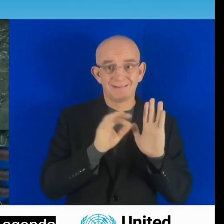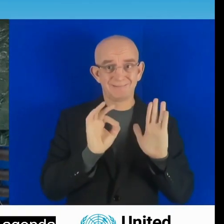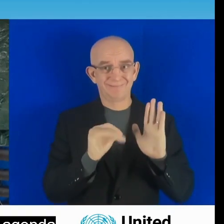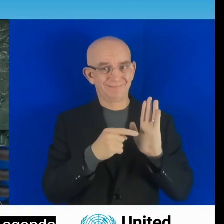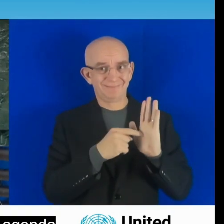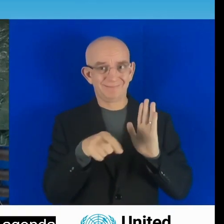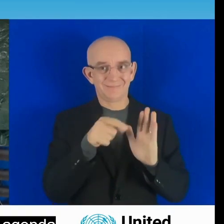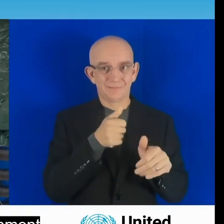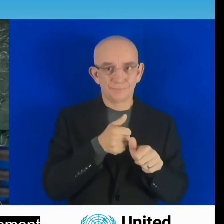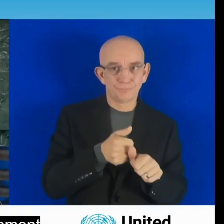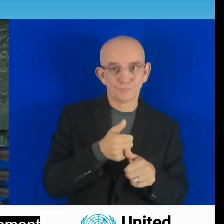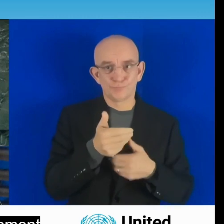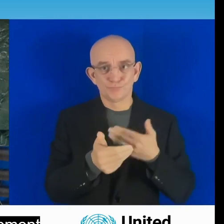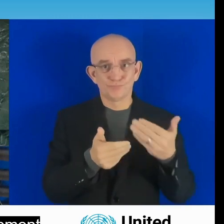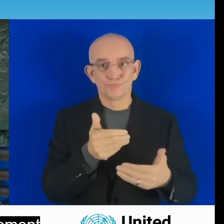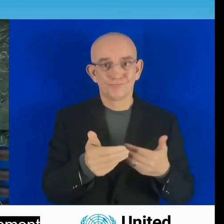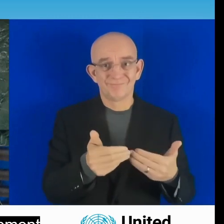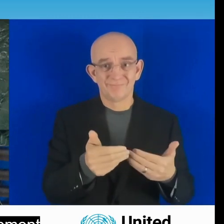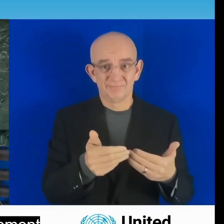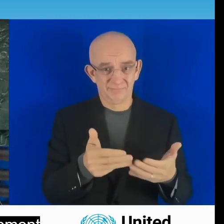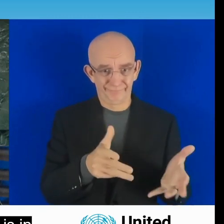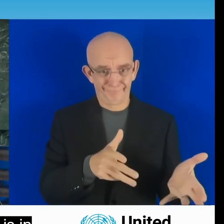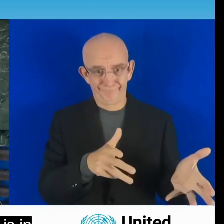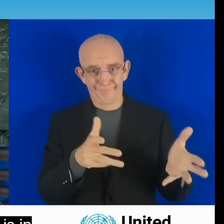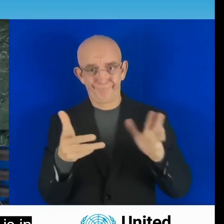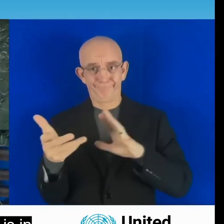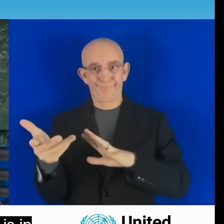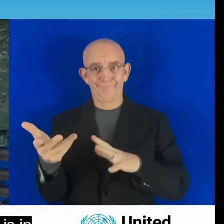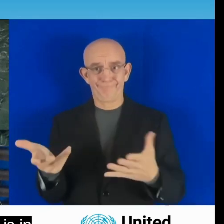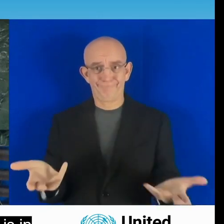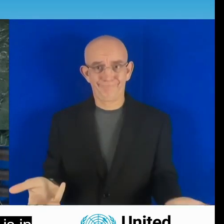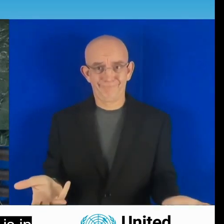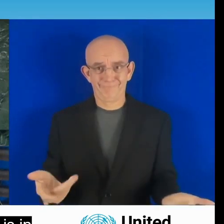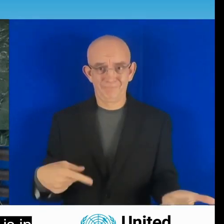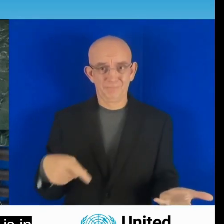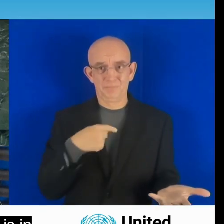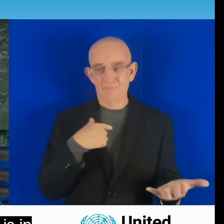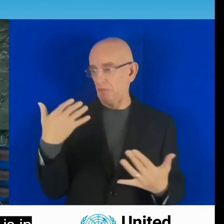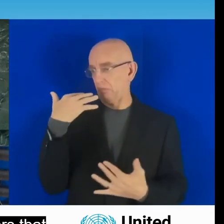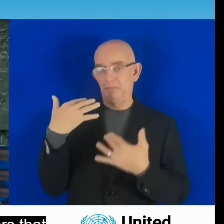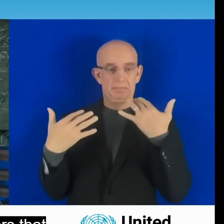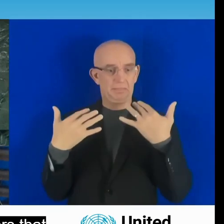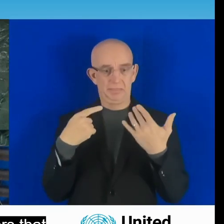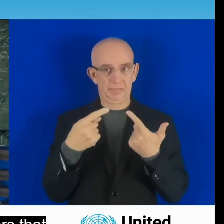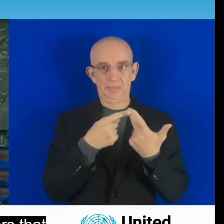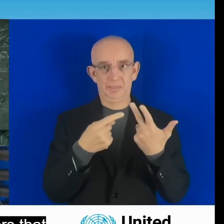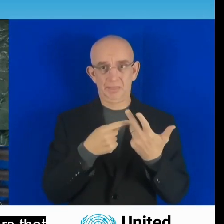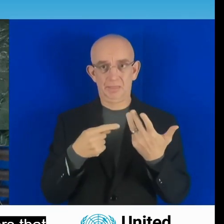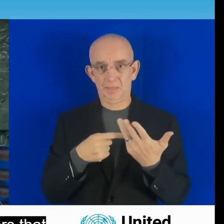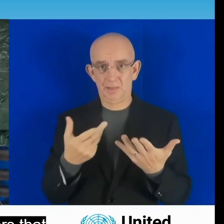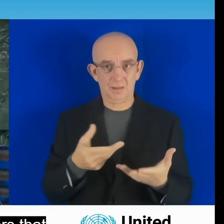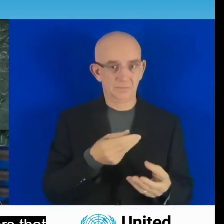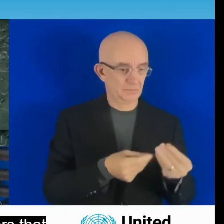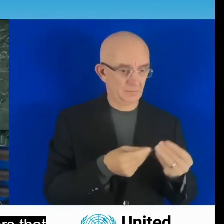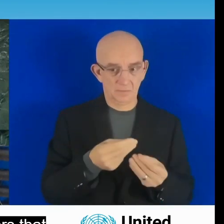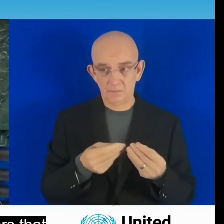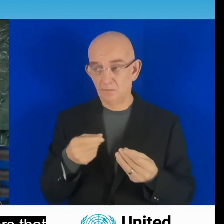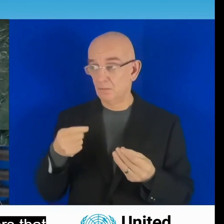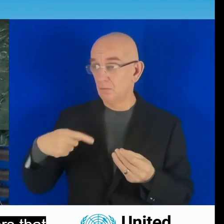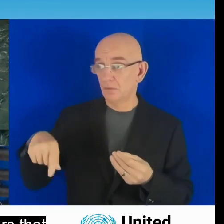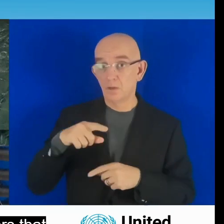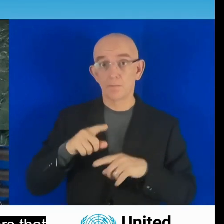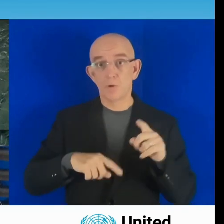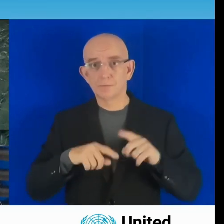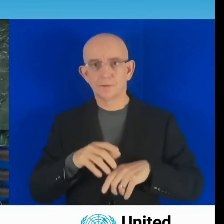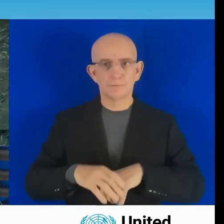however, appears that we are plagued with a lack of political will and the commitment to multilateralism.